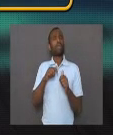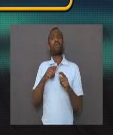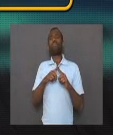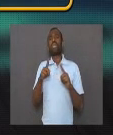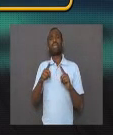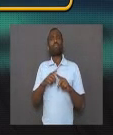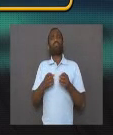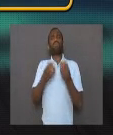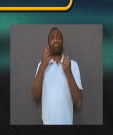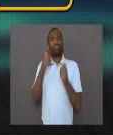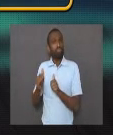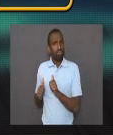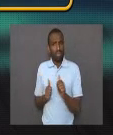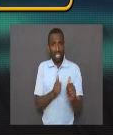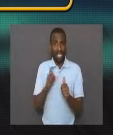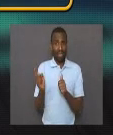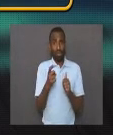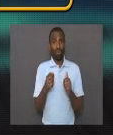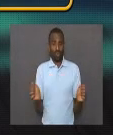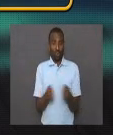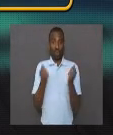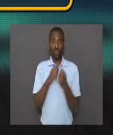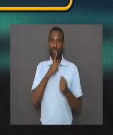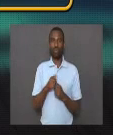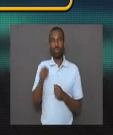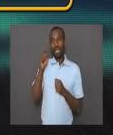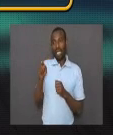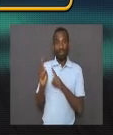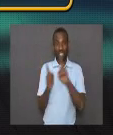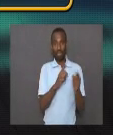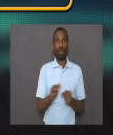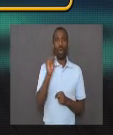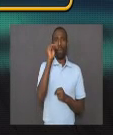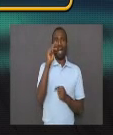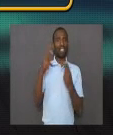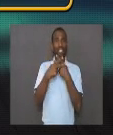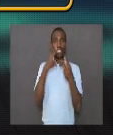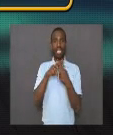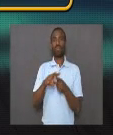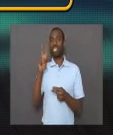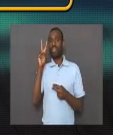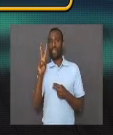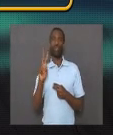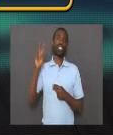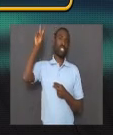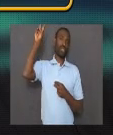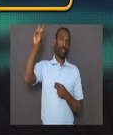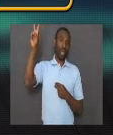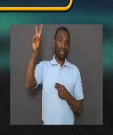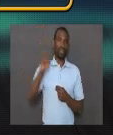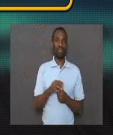collisions, therefore, equals mass times velocity squared